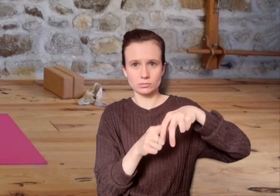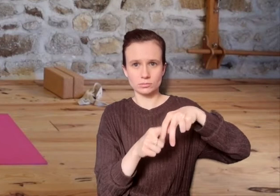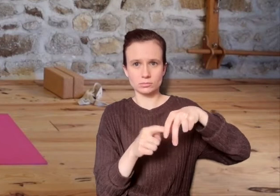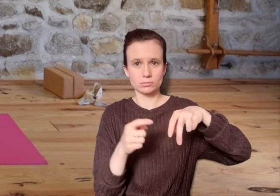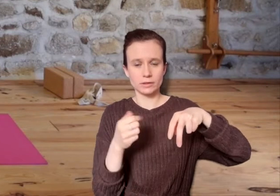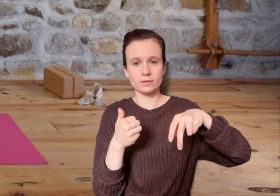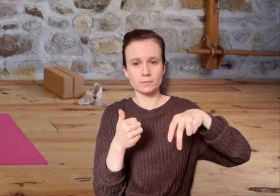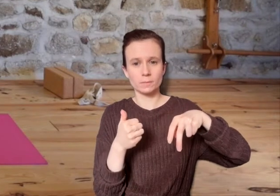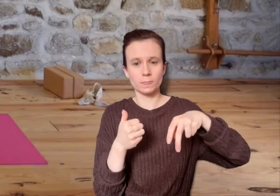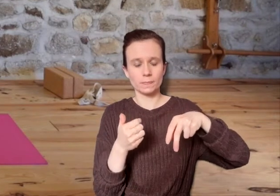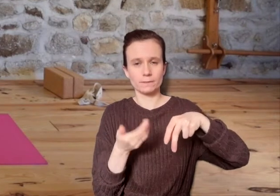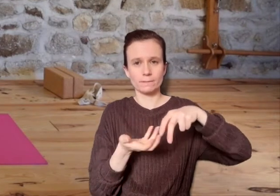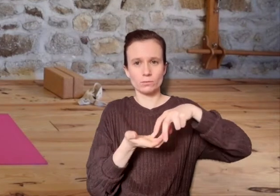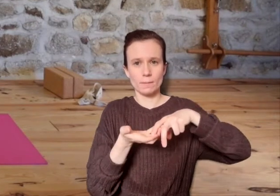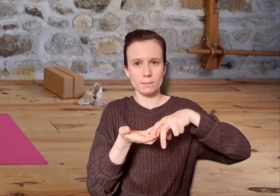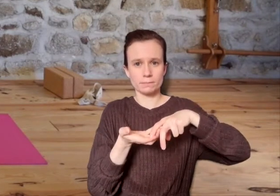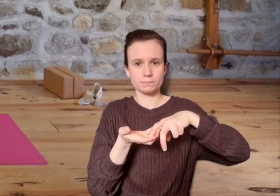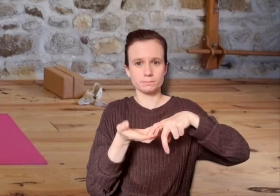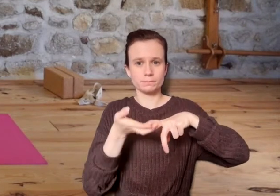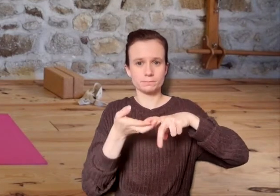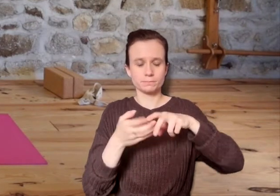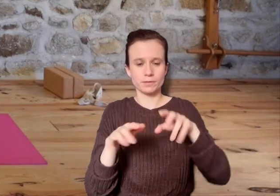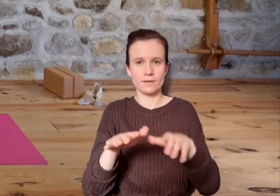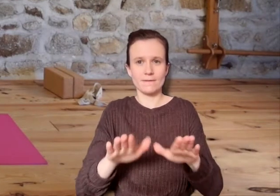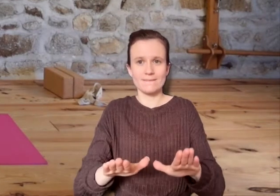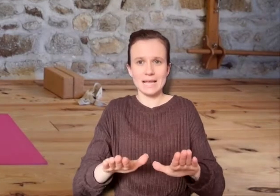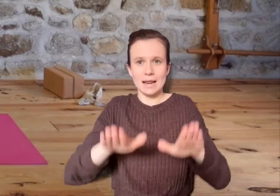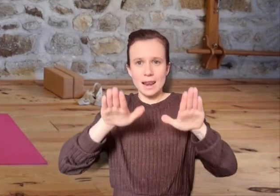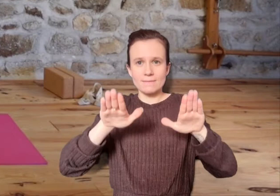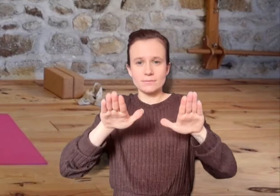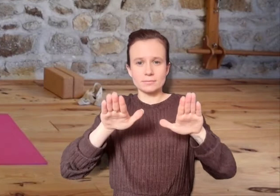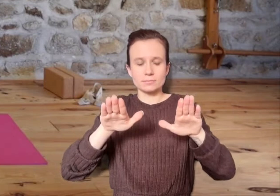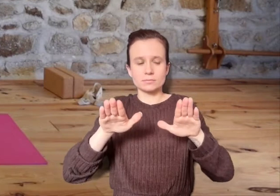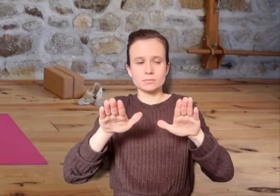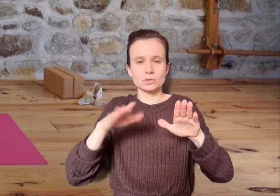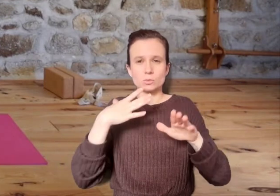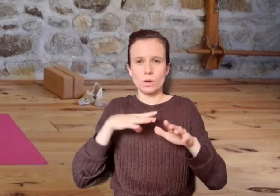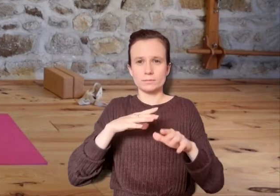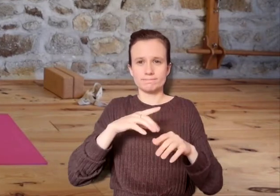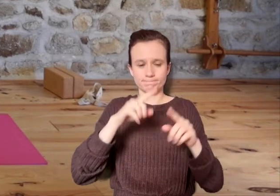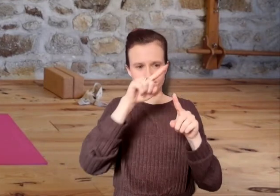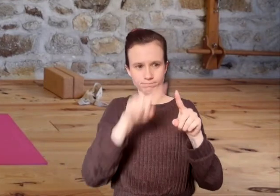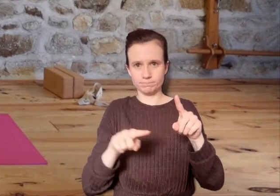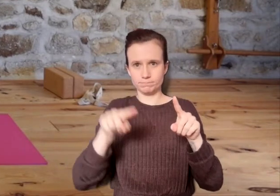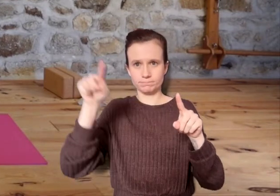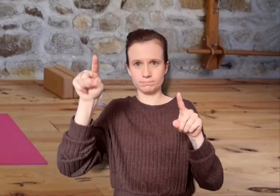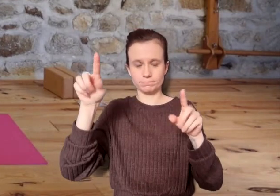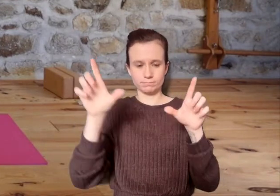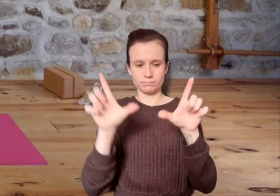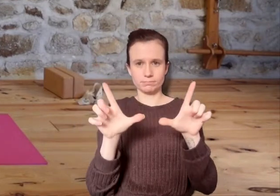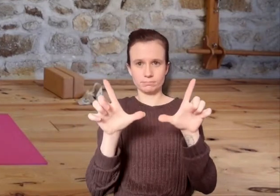difficult. But we're all going to start out by grabbing the backs of the legs, lifting the feet, and finding that balance point right